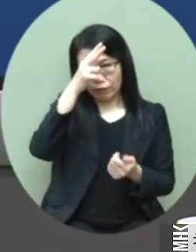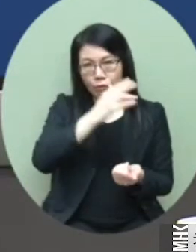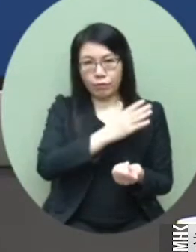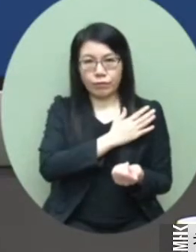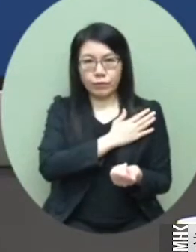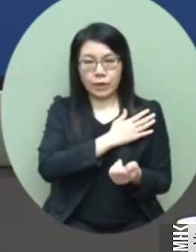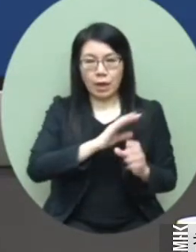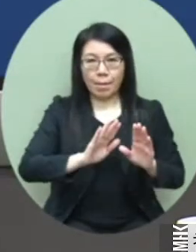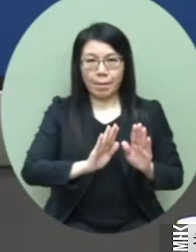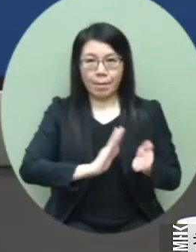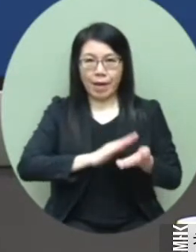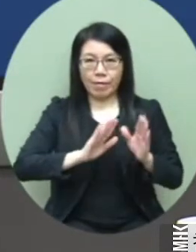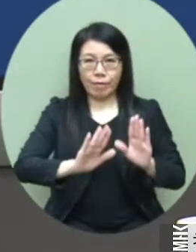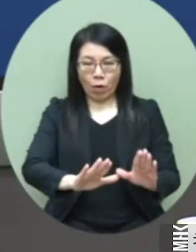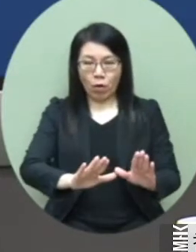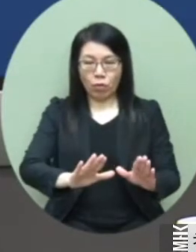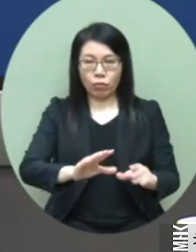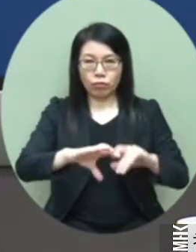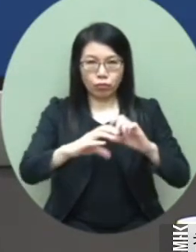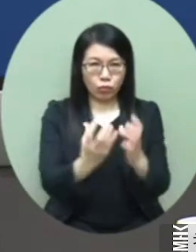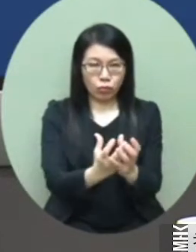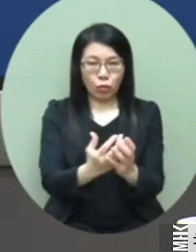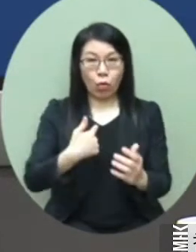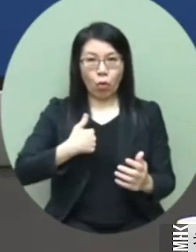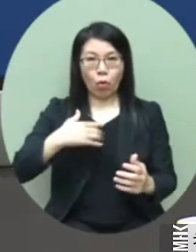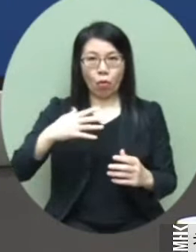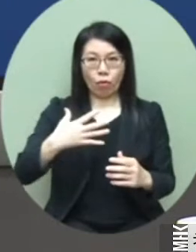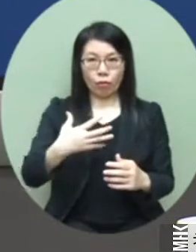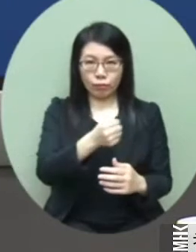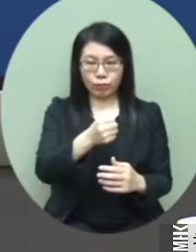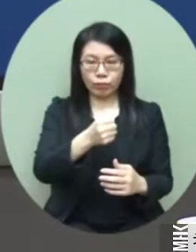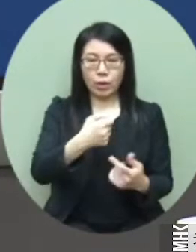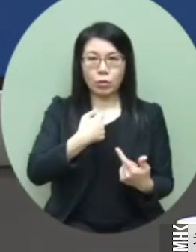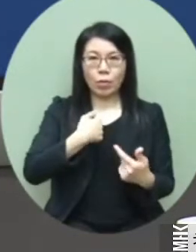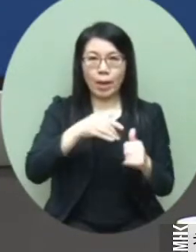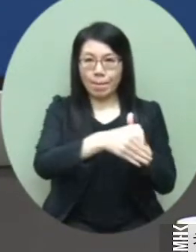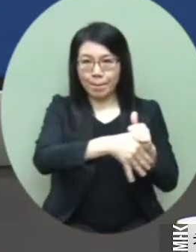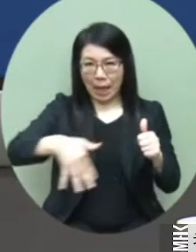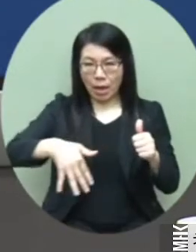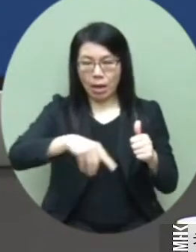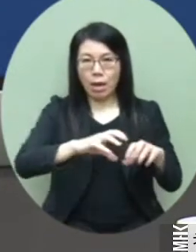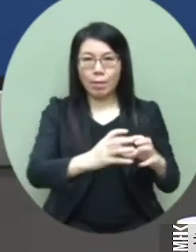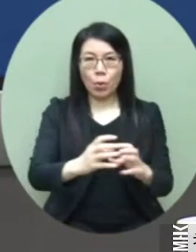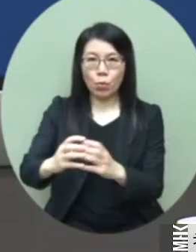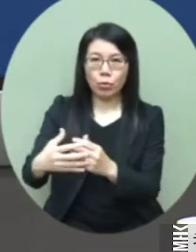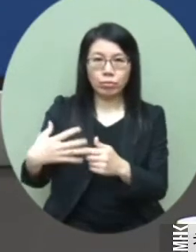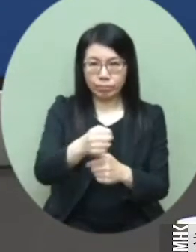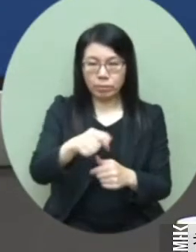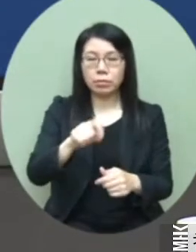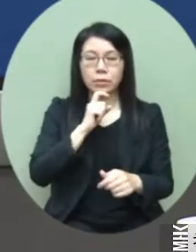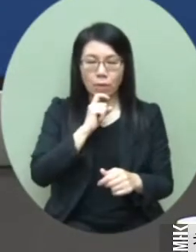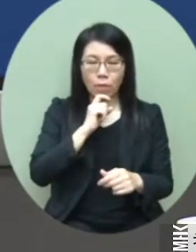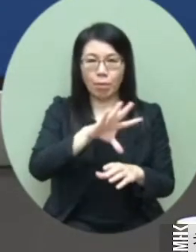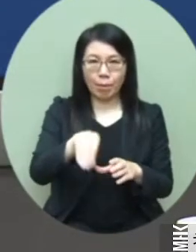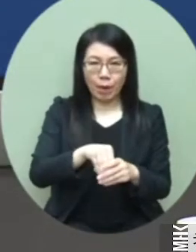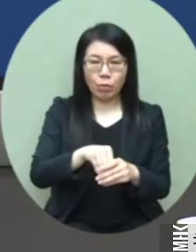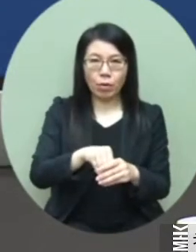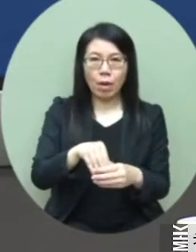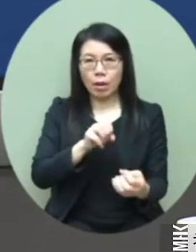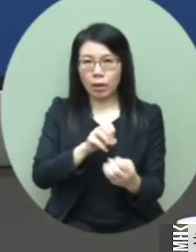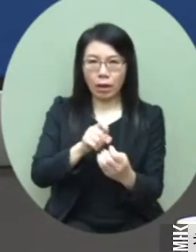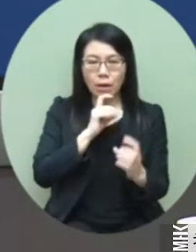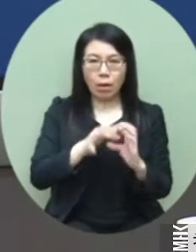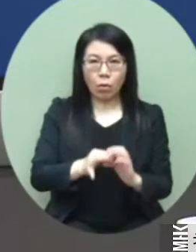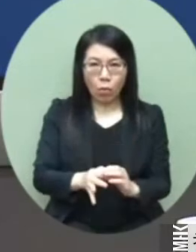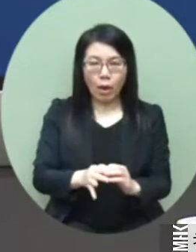decision. We have a whole team in the SL government. I myself share the team